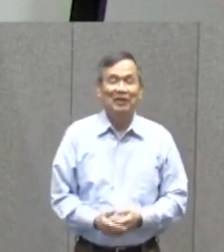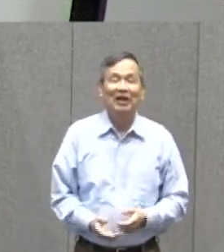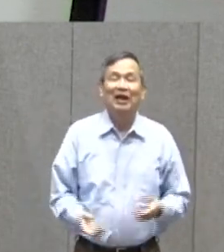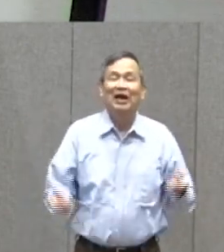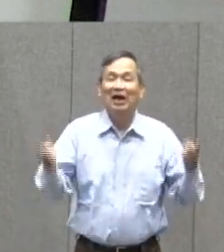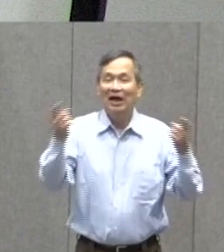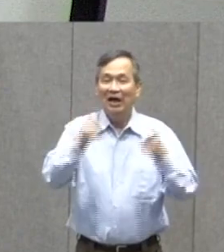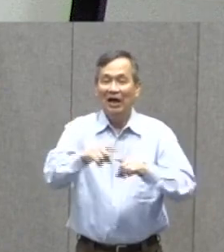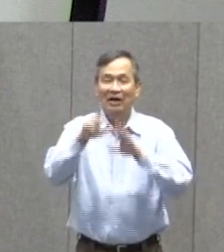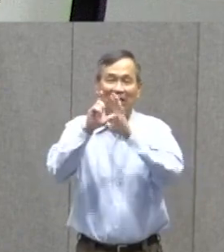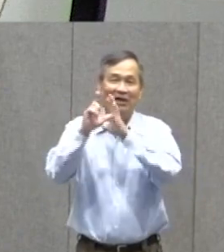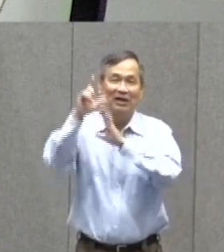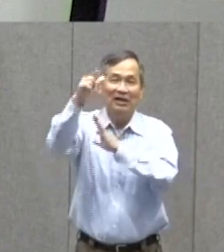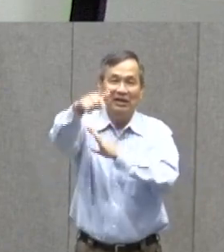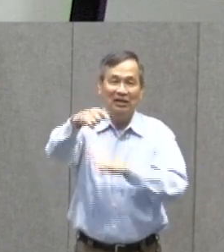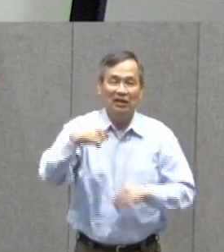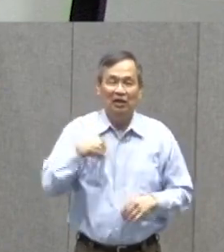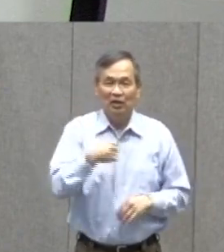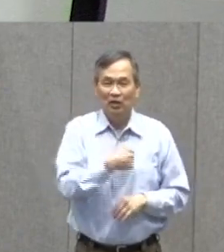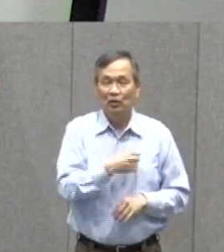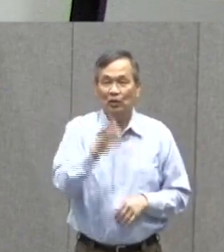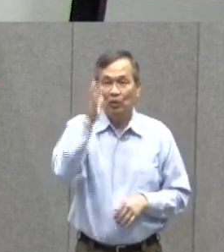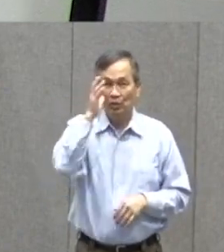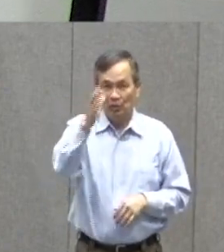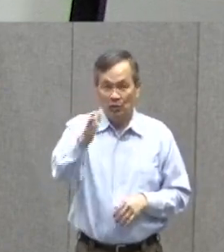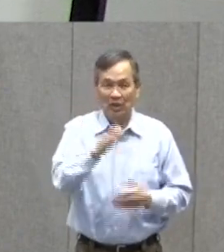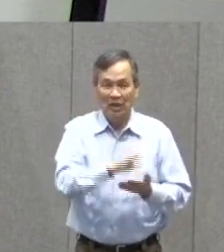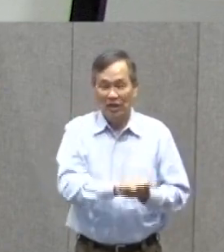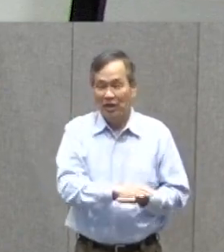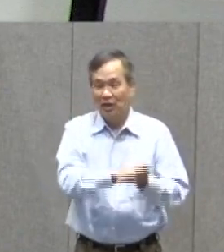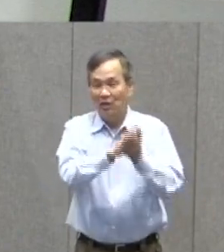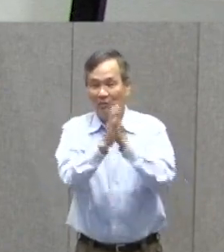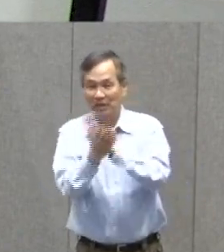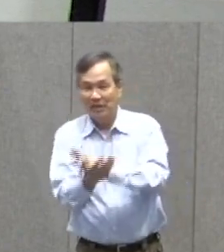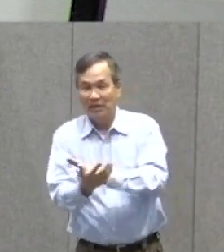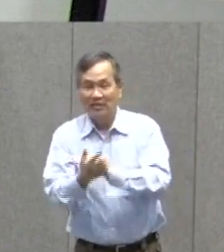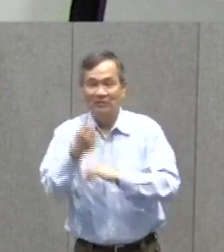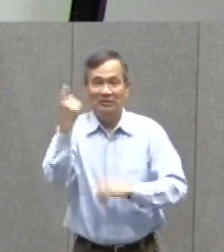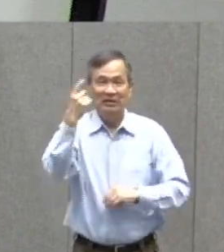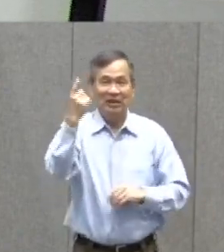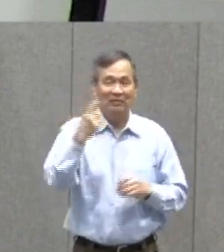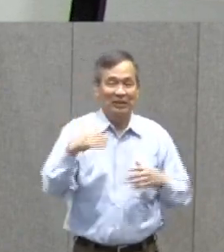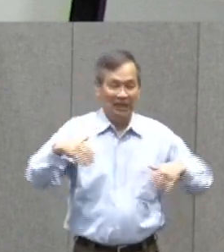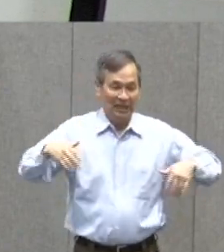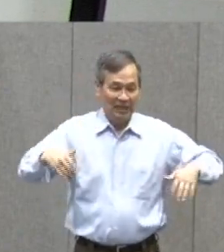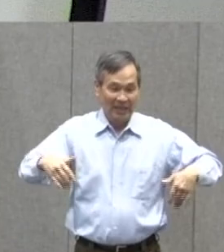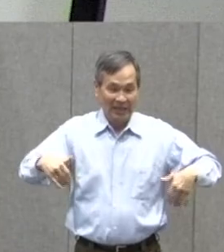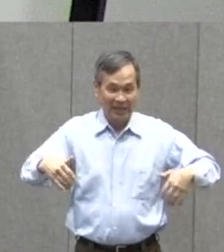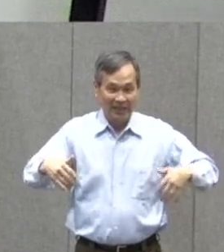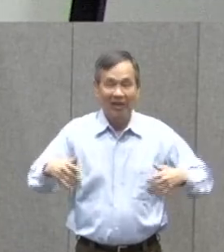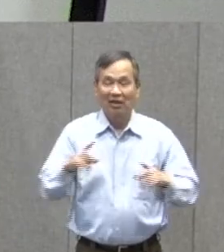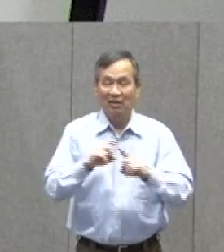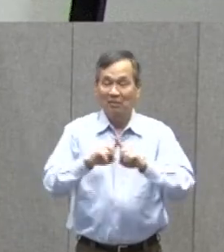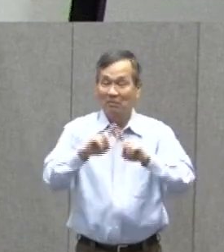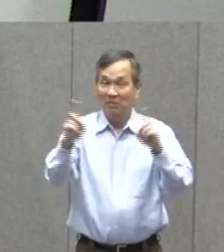Someday we will become something we haven't even yet imagined. But right